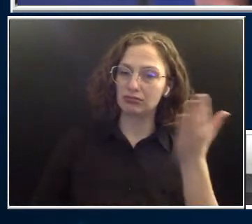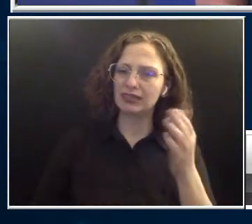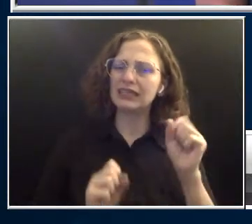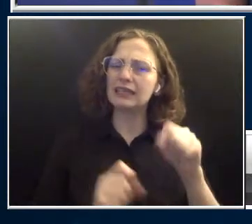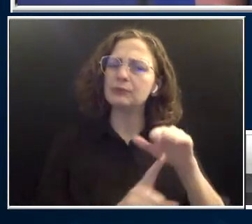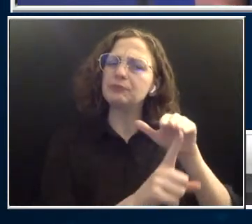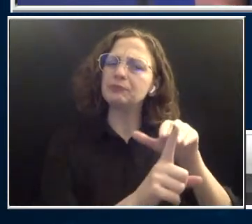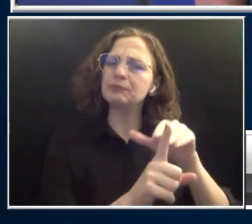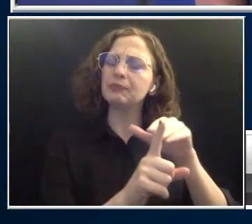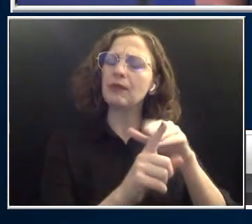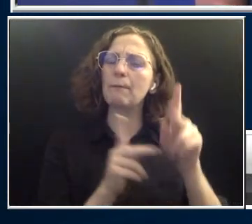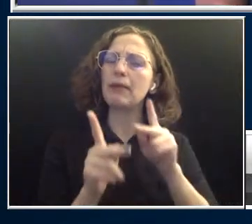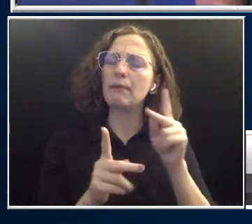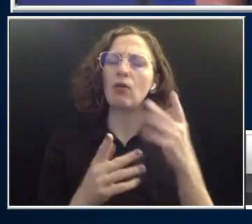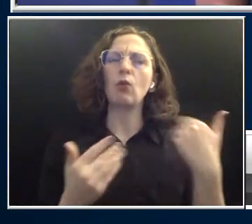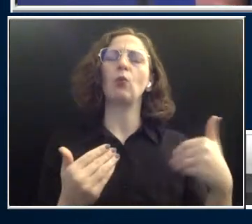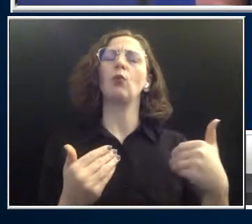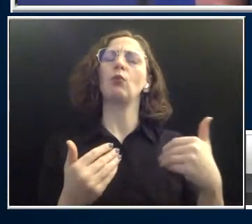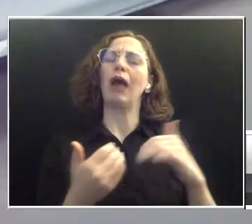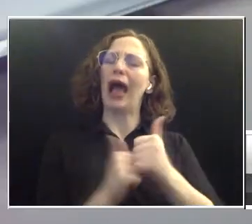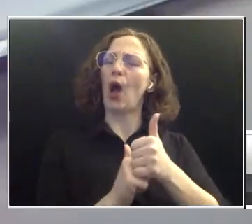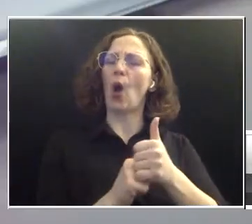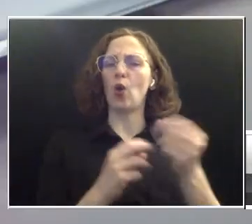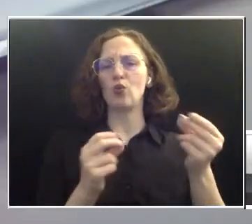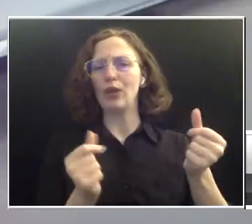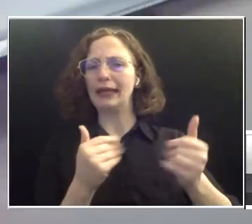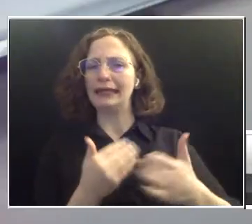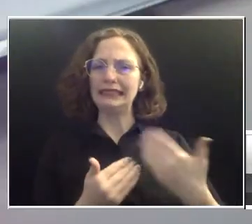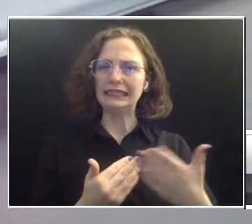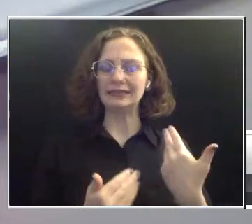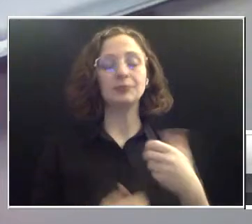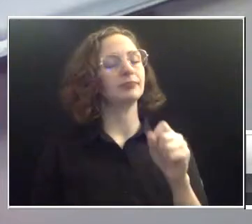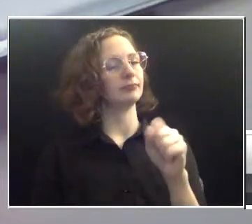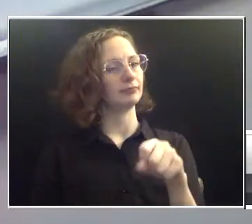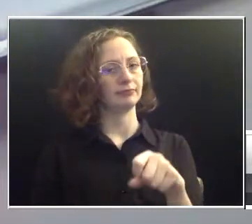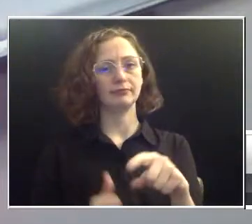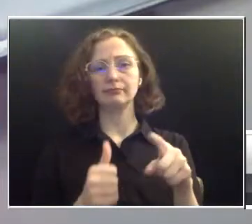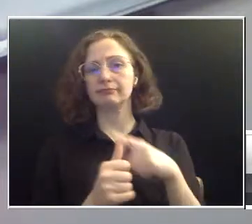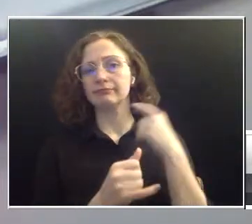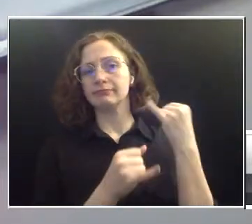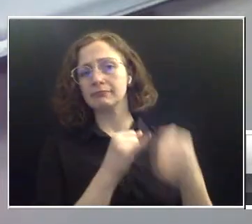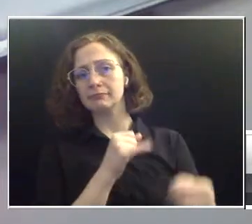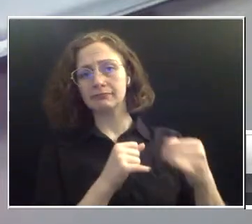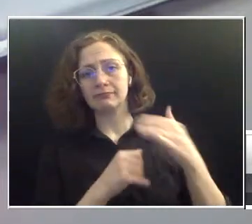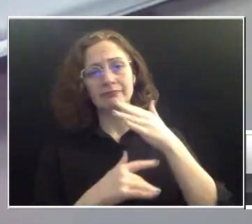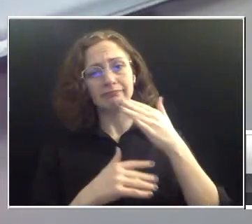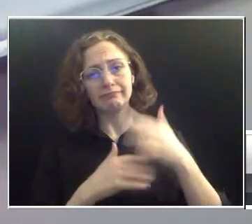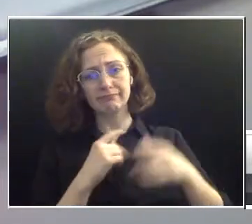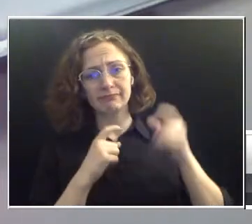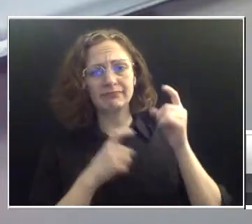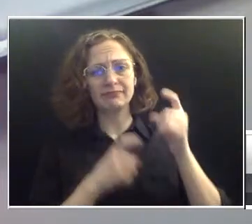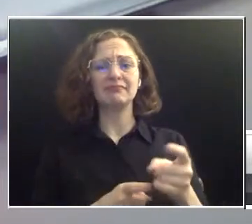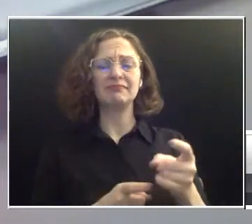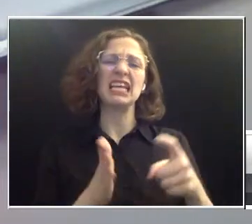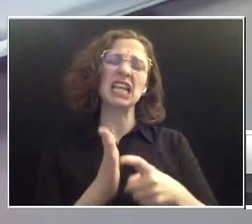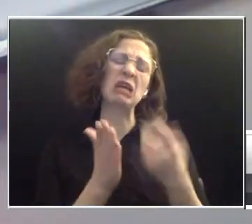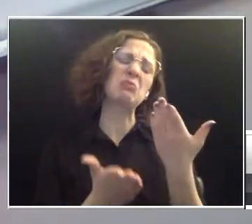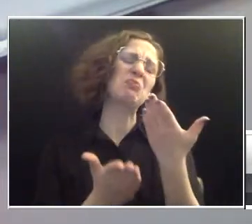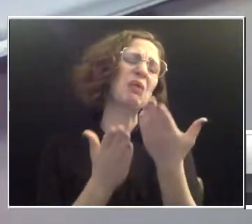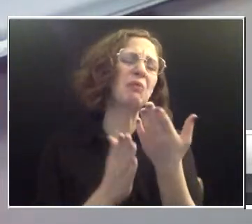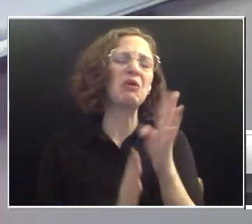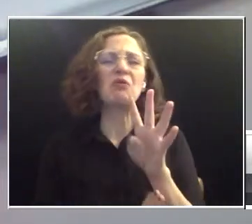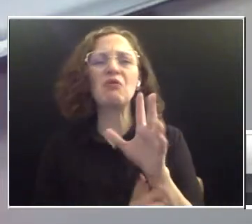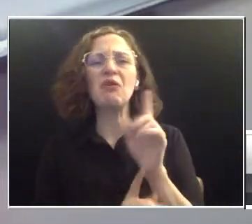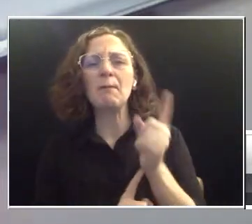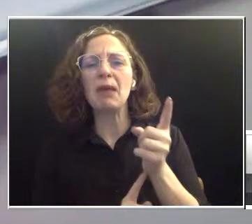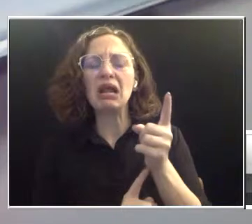in. Yeah, so from beginning to end, when you're donating blood, it takes maybe 45 minutes to an hour. Right now,